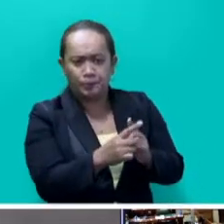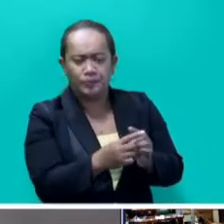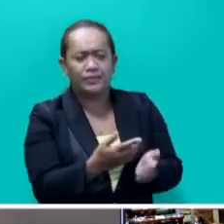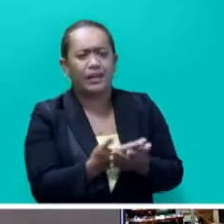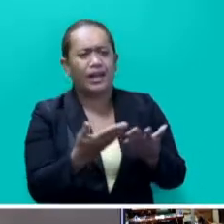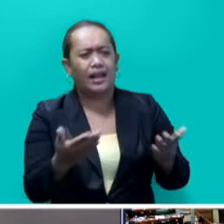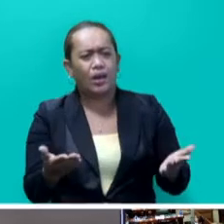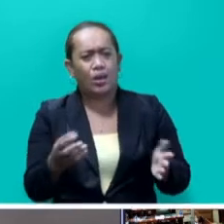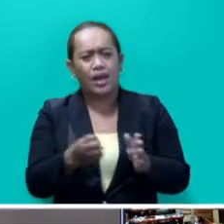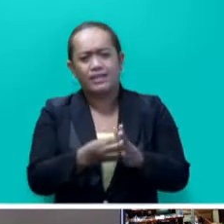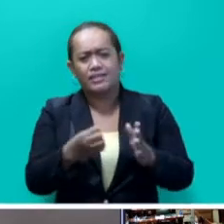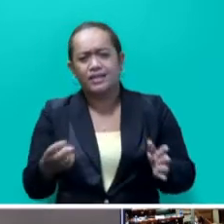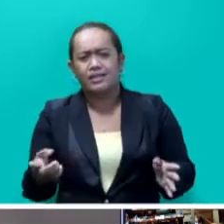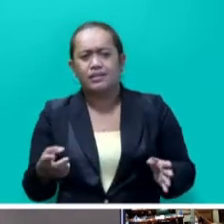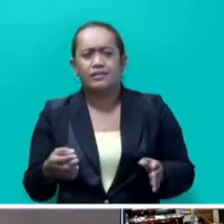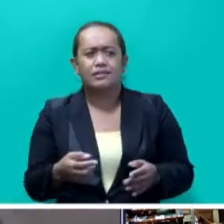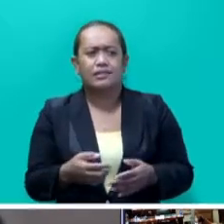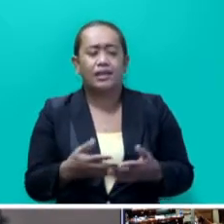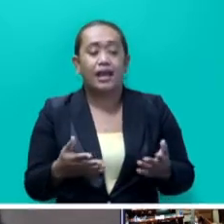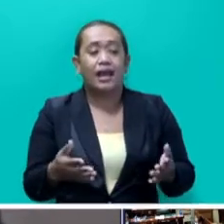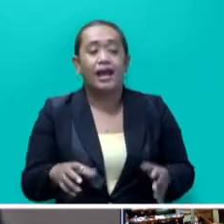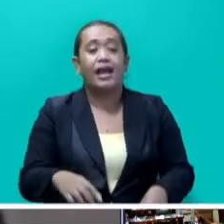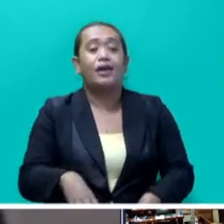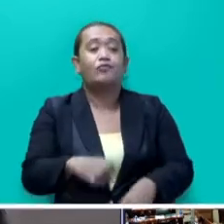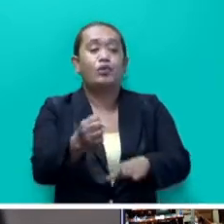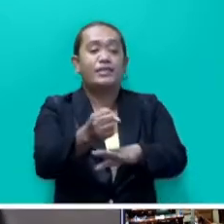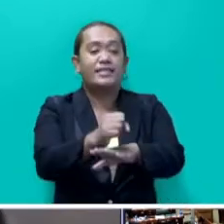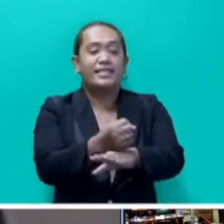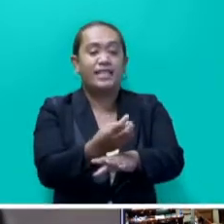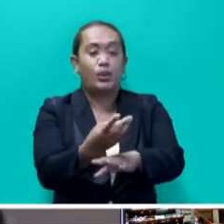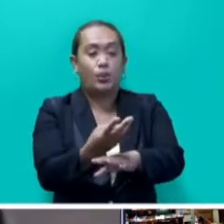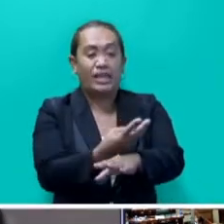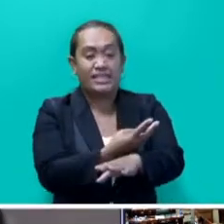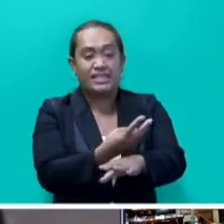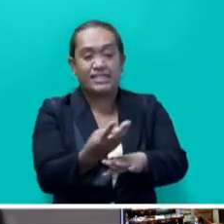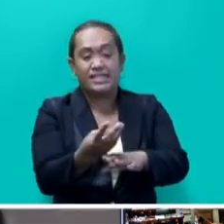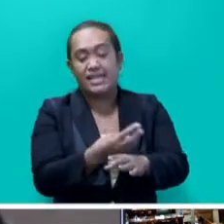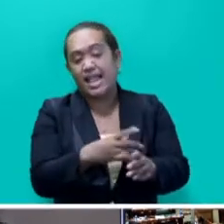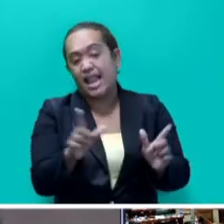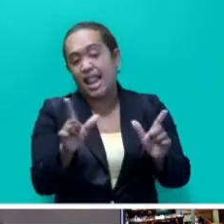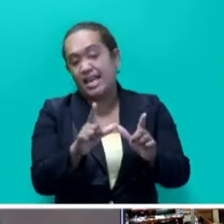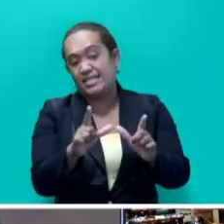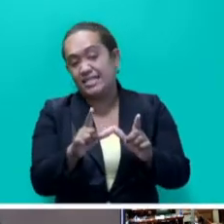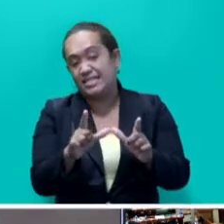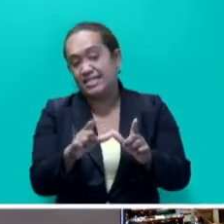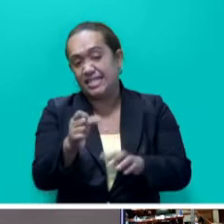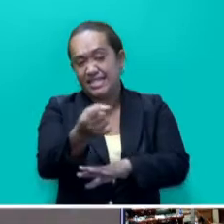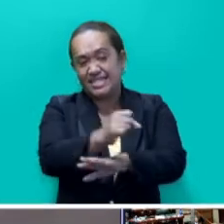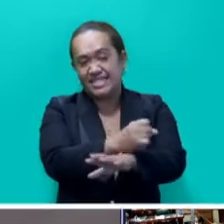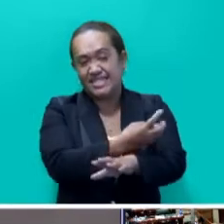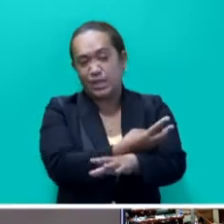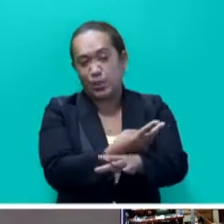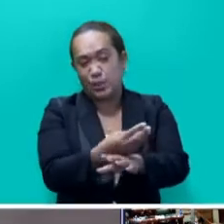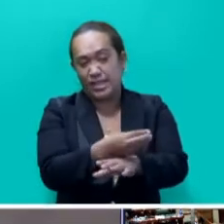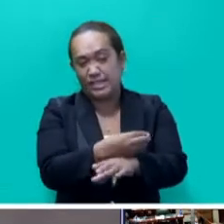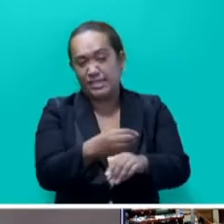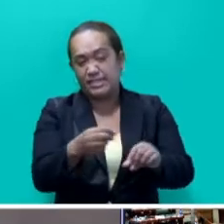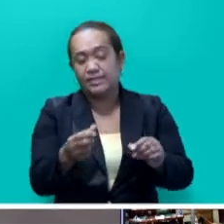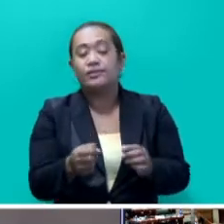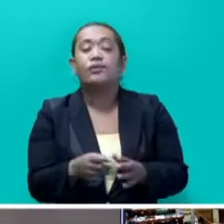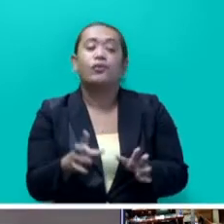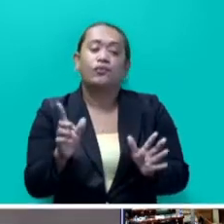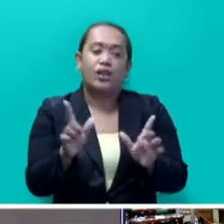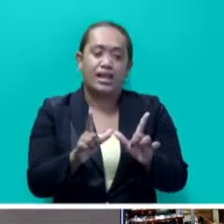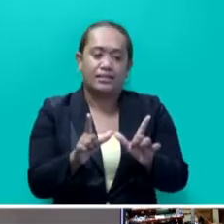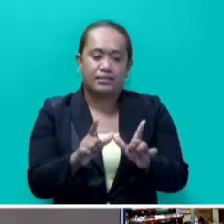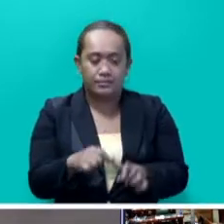the duration of sea route licensing from 5 to 20 years, and this is a very important component, sir.